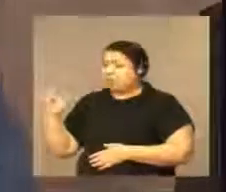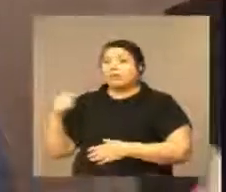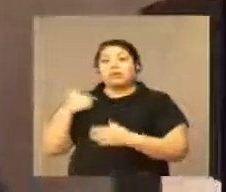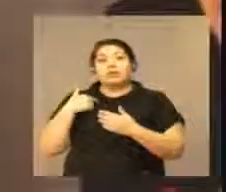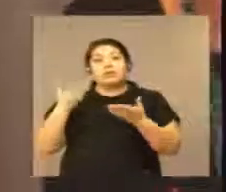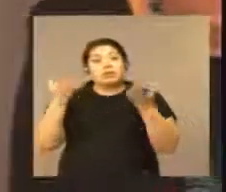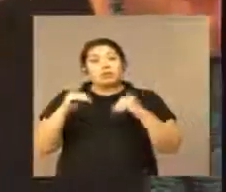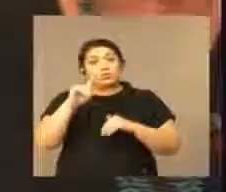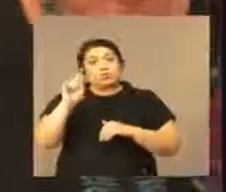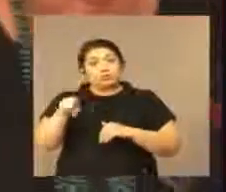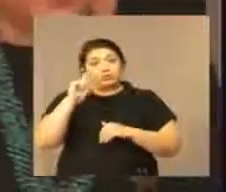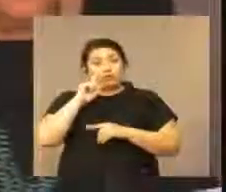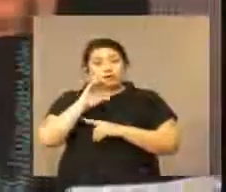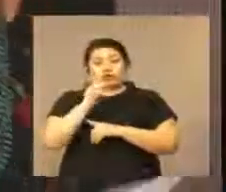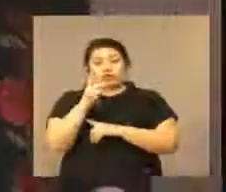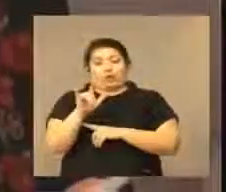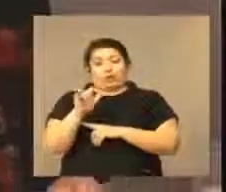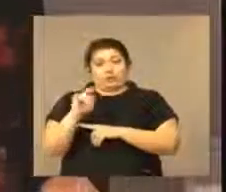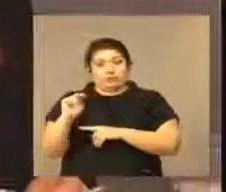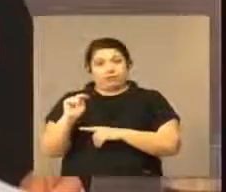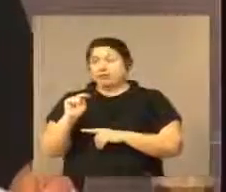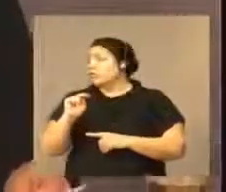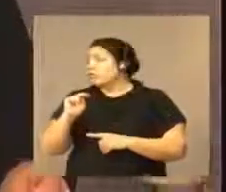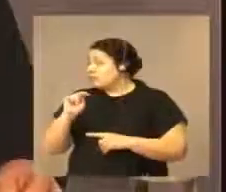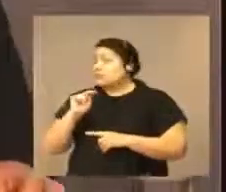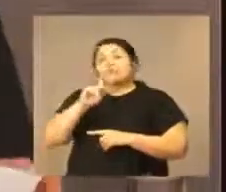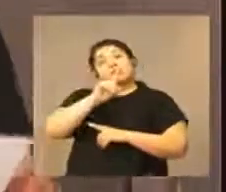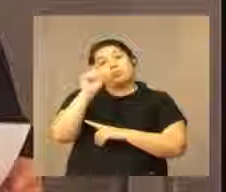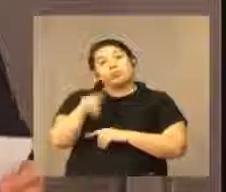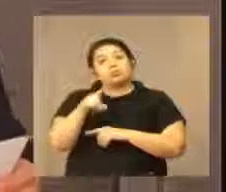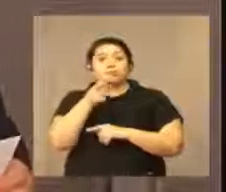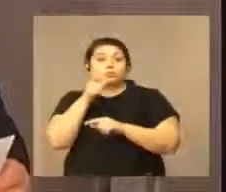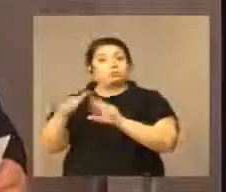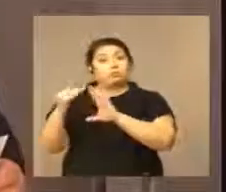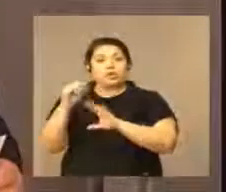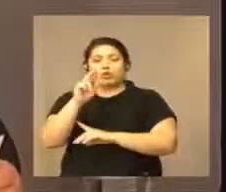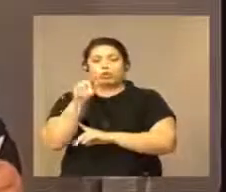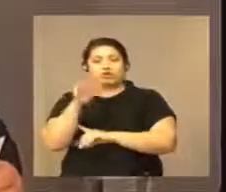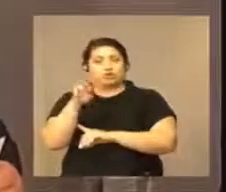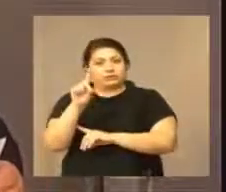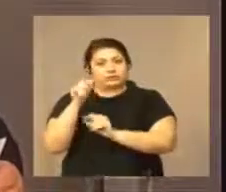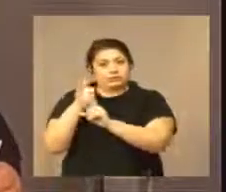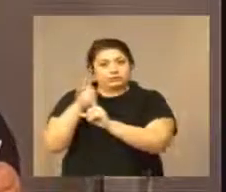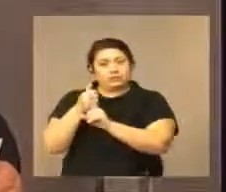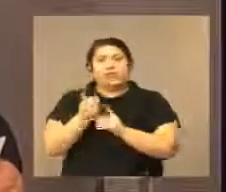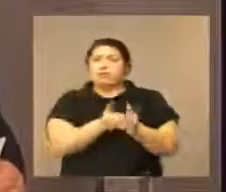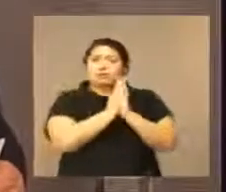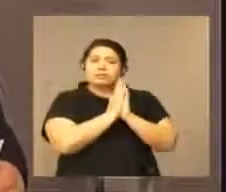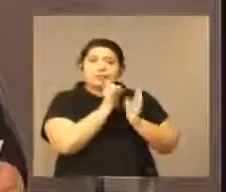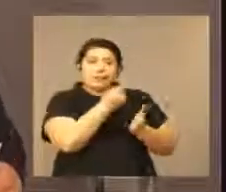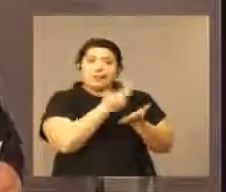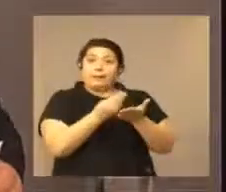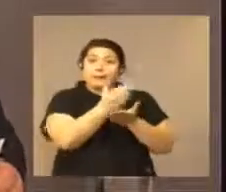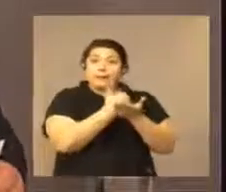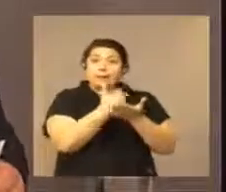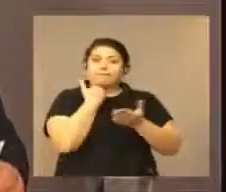Sherilyn. In regard to, and this is from Richard, in regard to income assistance and